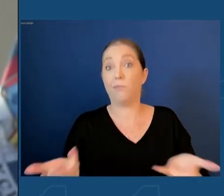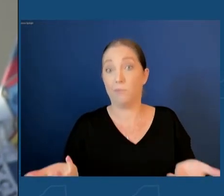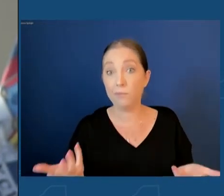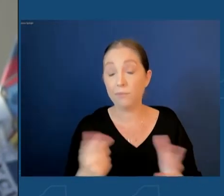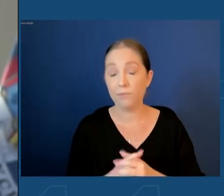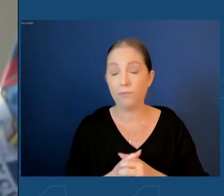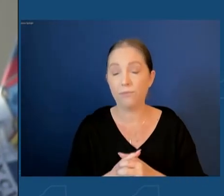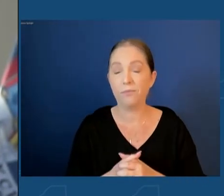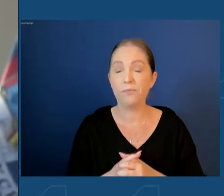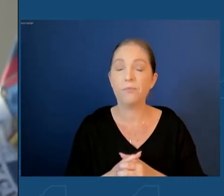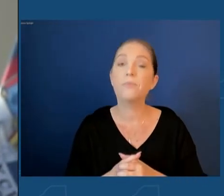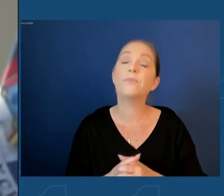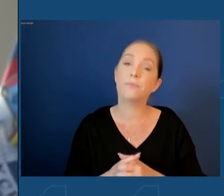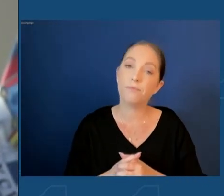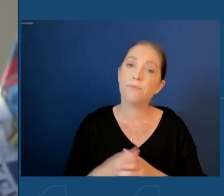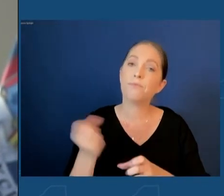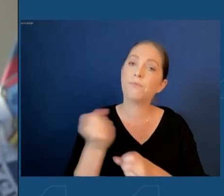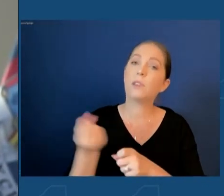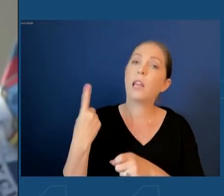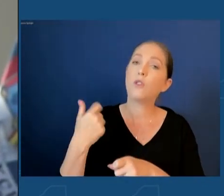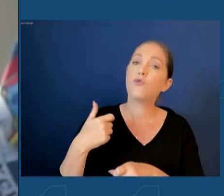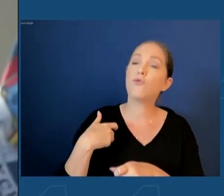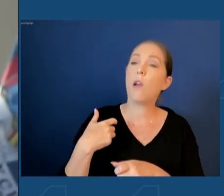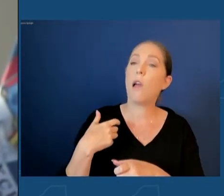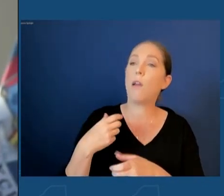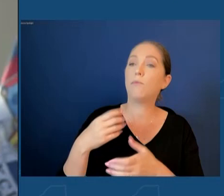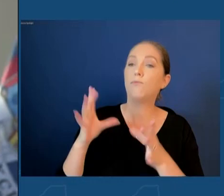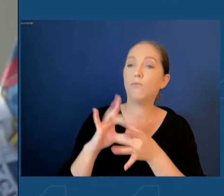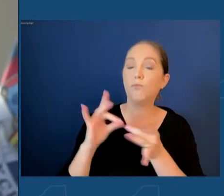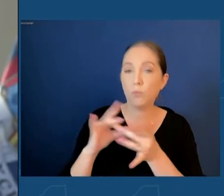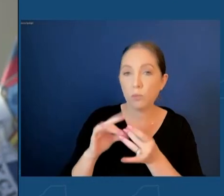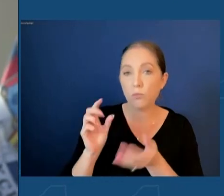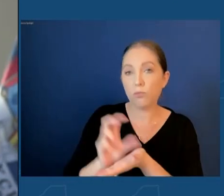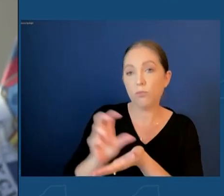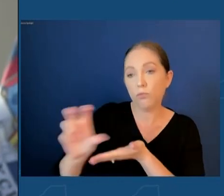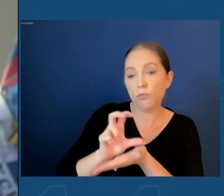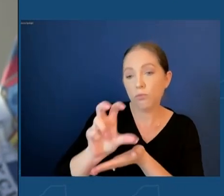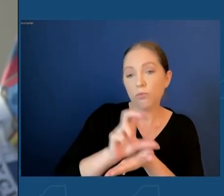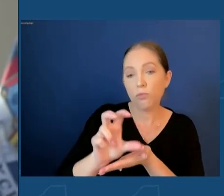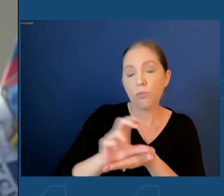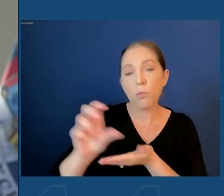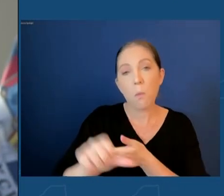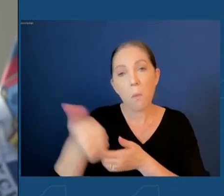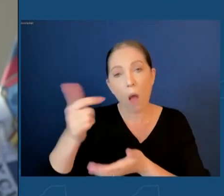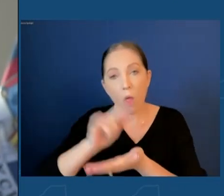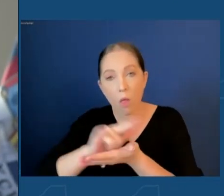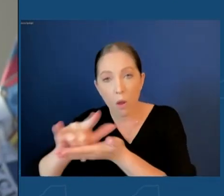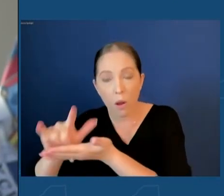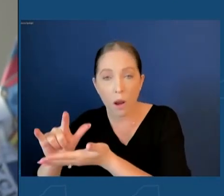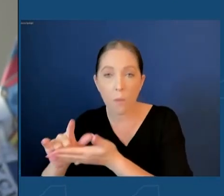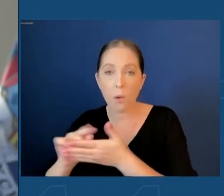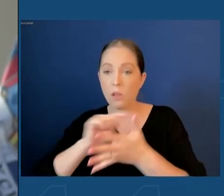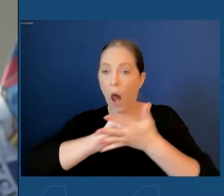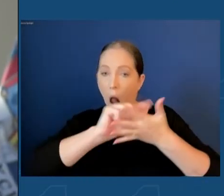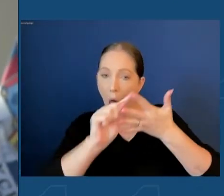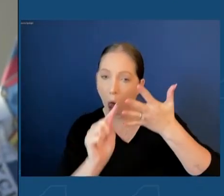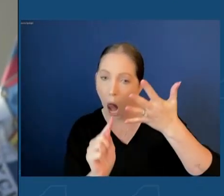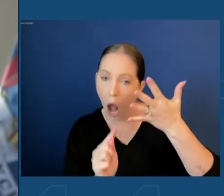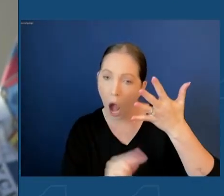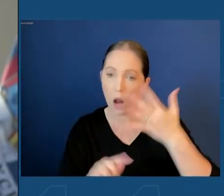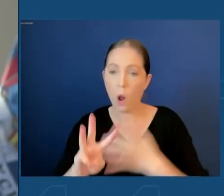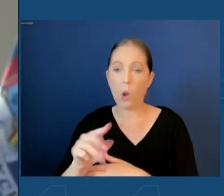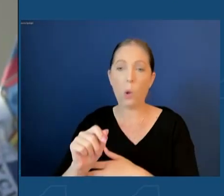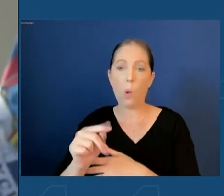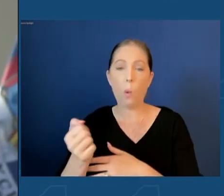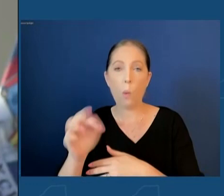ago, investing in other airports: Saratoga, Saranac Lake, Sullivan County, Syracuse, Binghamton, Rochester, Ogdensburg, and Watertown. We're